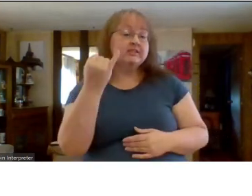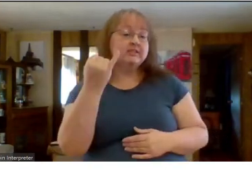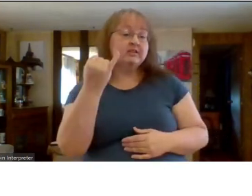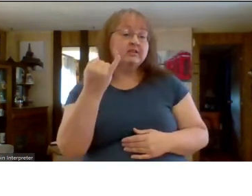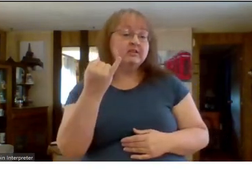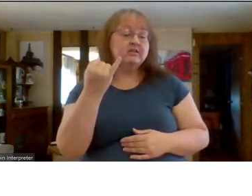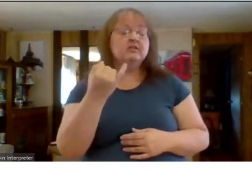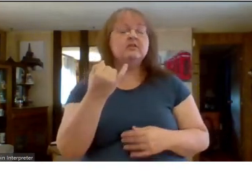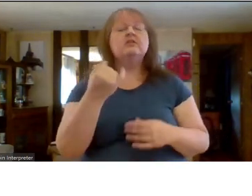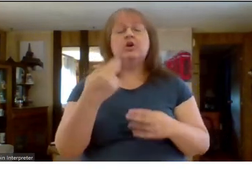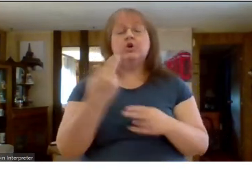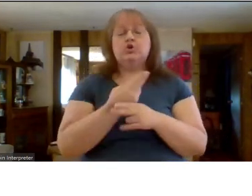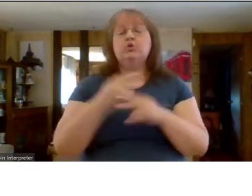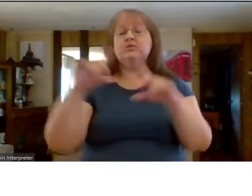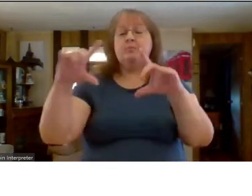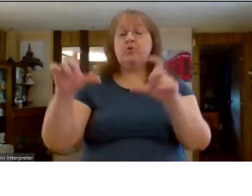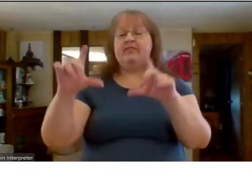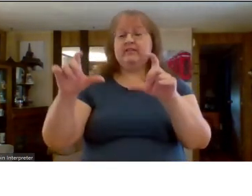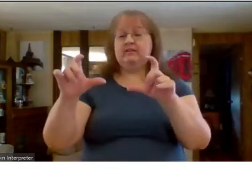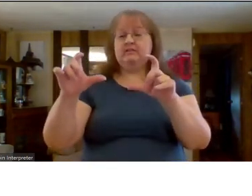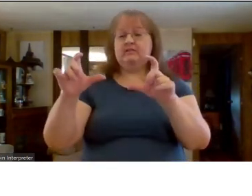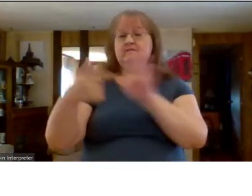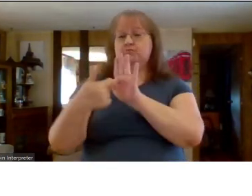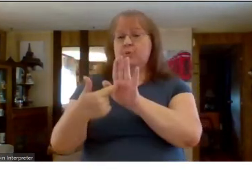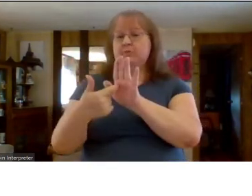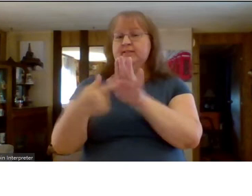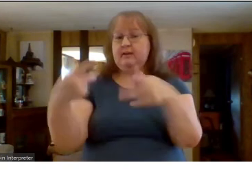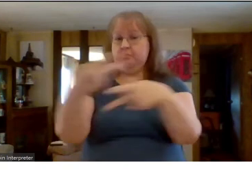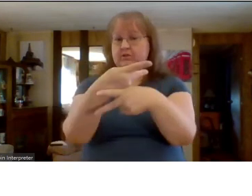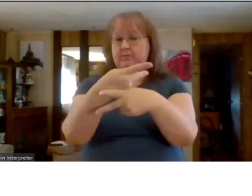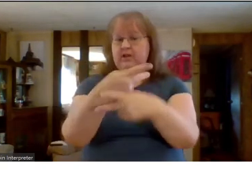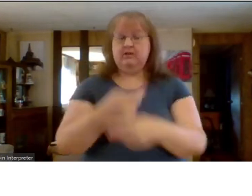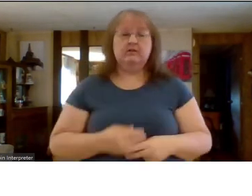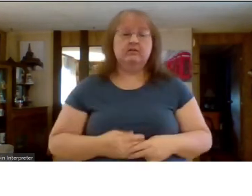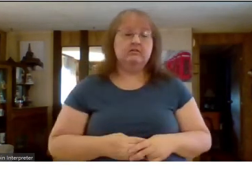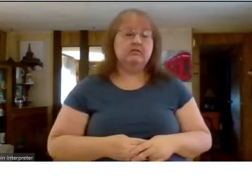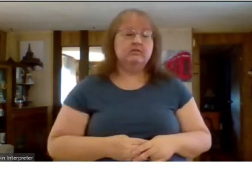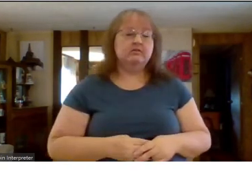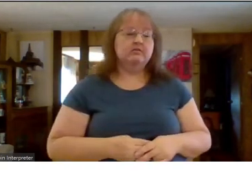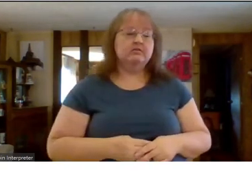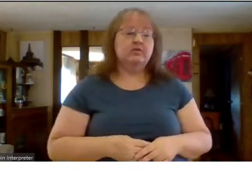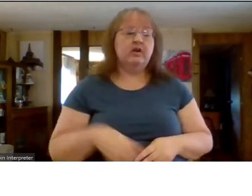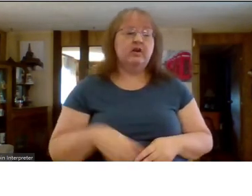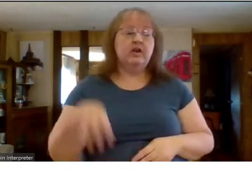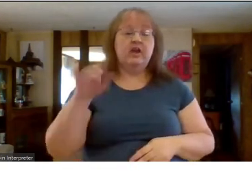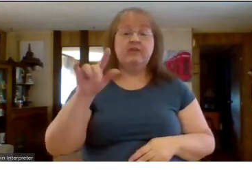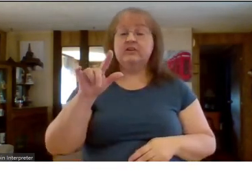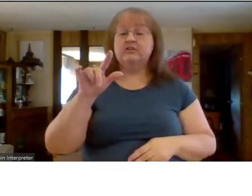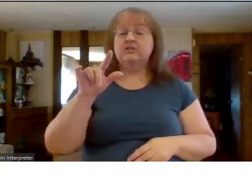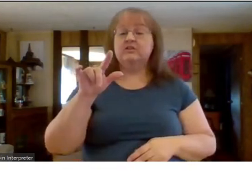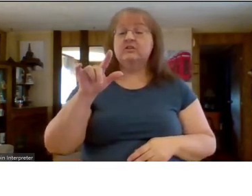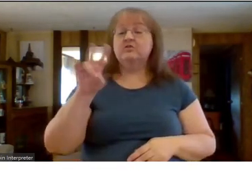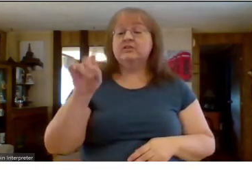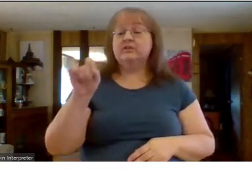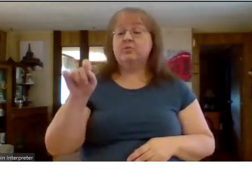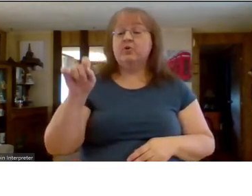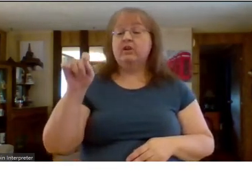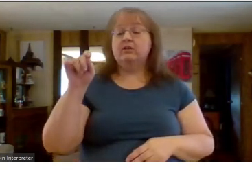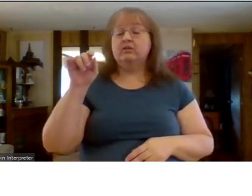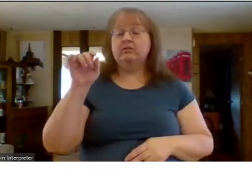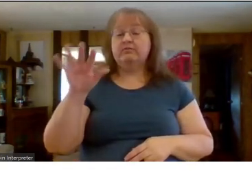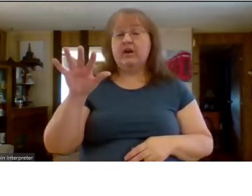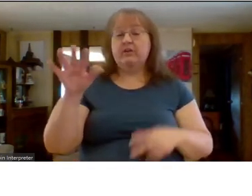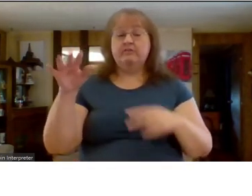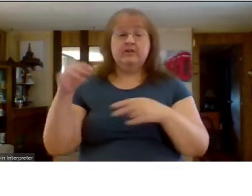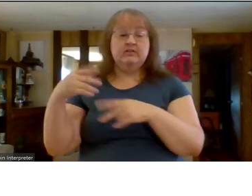good idea for if it's like that, maybe you might want to use parentheses to show that it's multiplication. Okay, so then I have